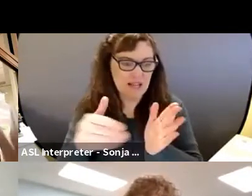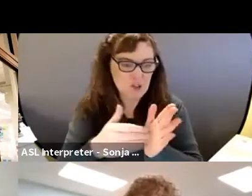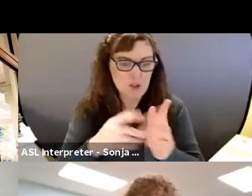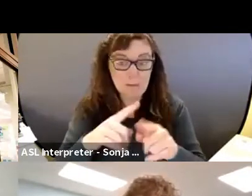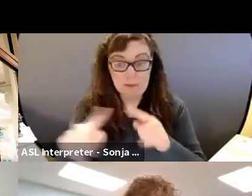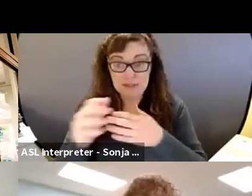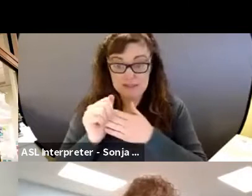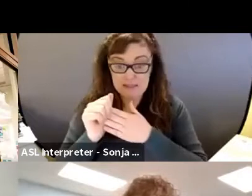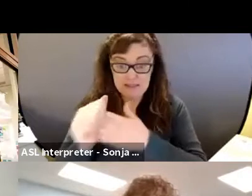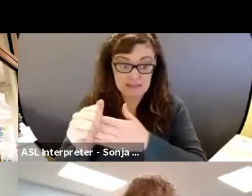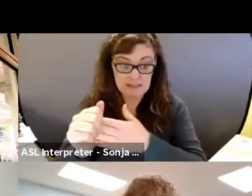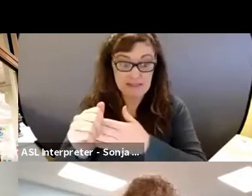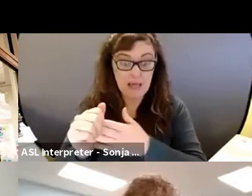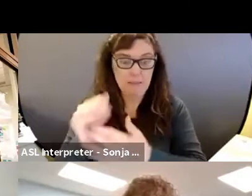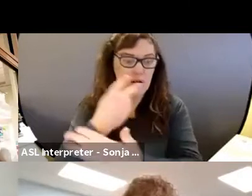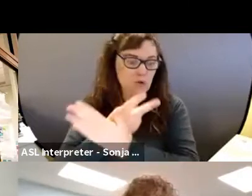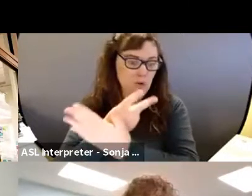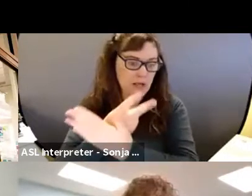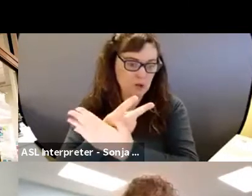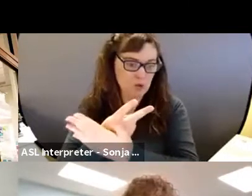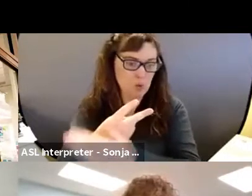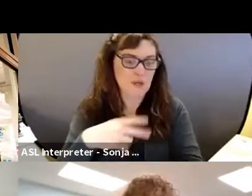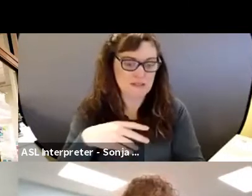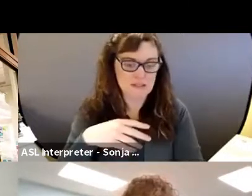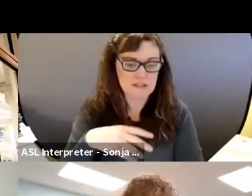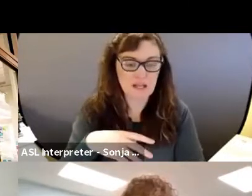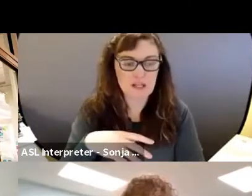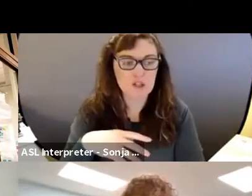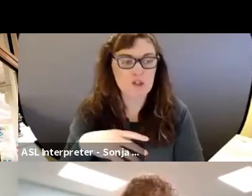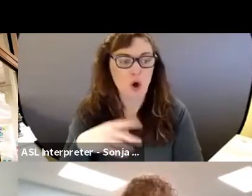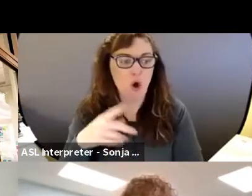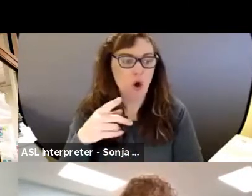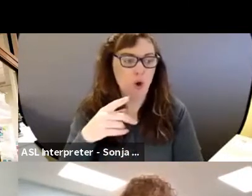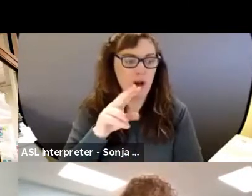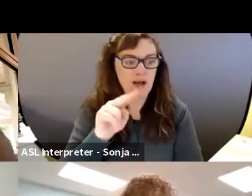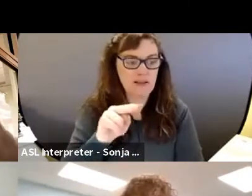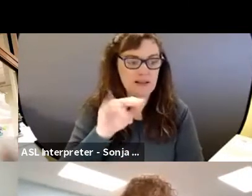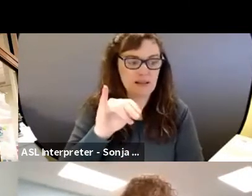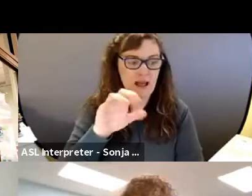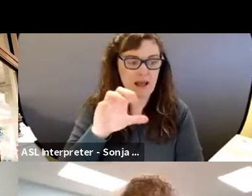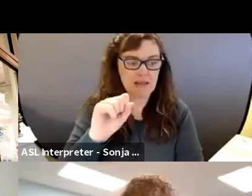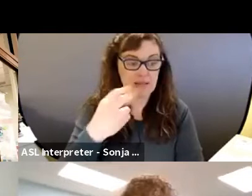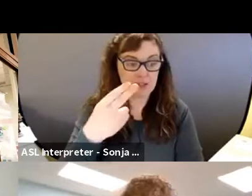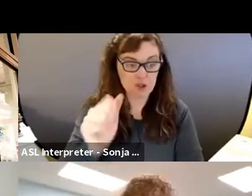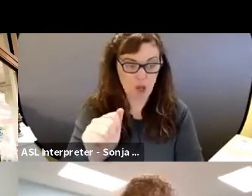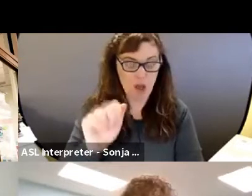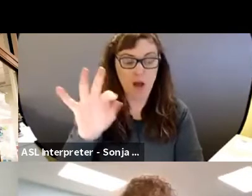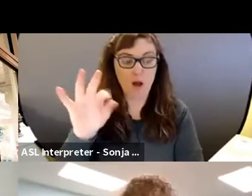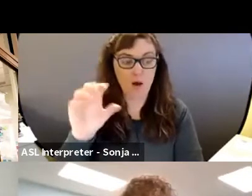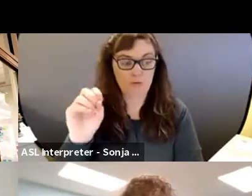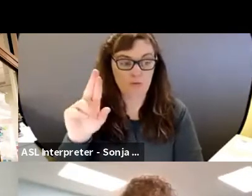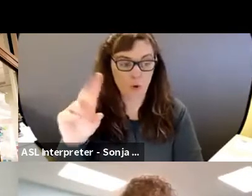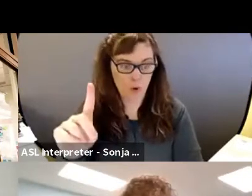by our graduate assistant, Naisha Ford, who works with our guest to create the session for